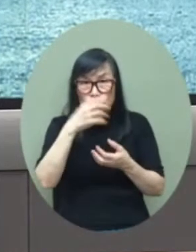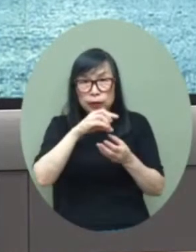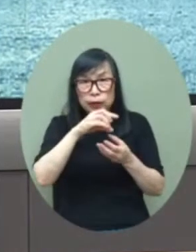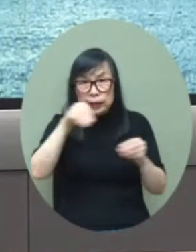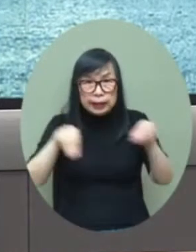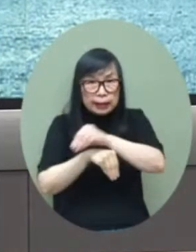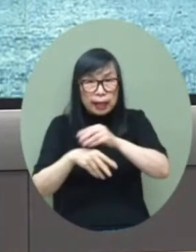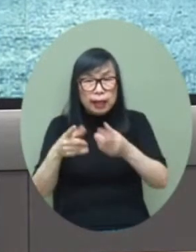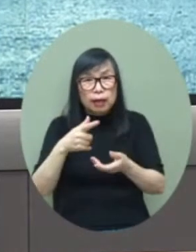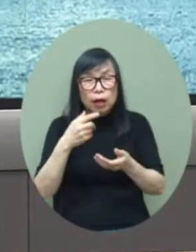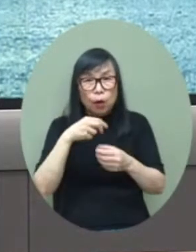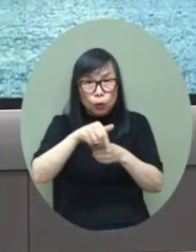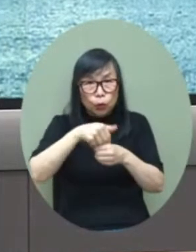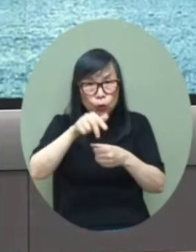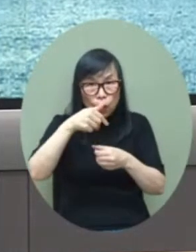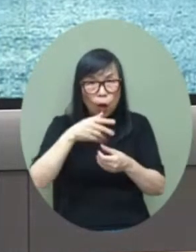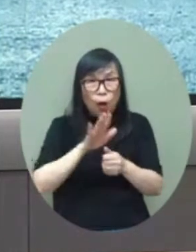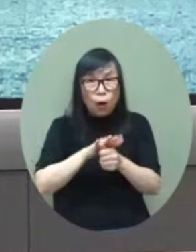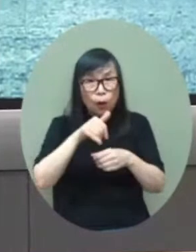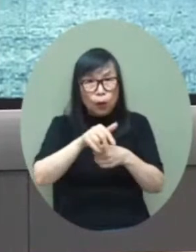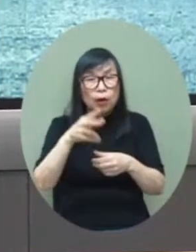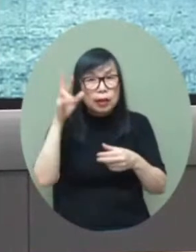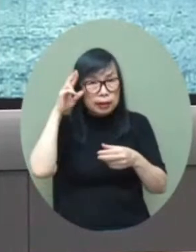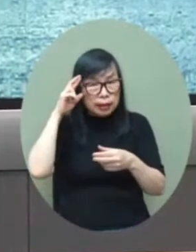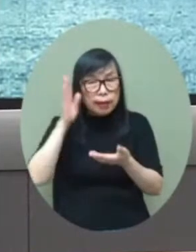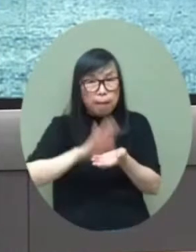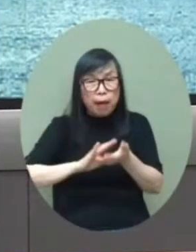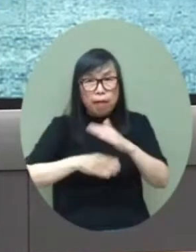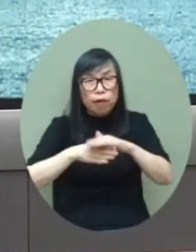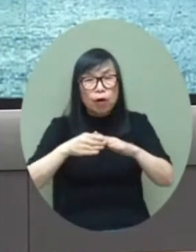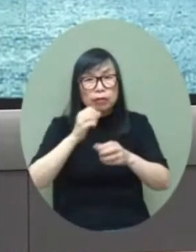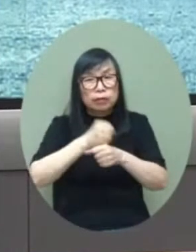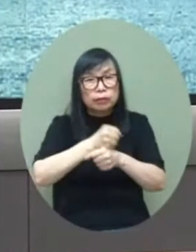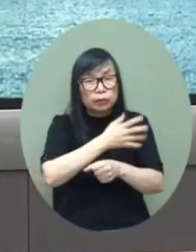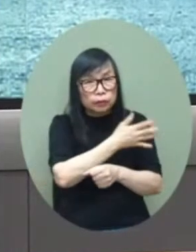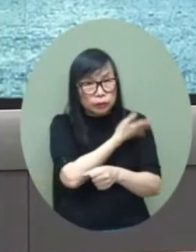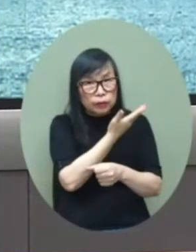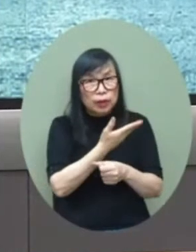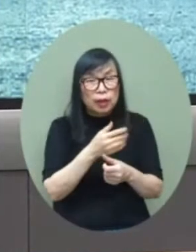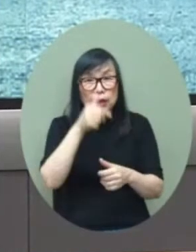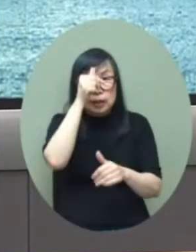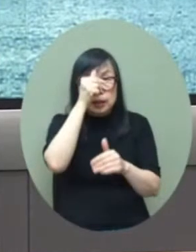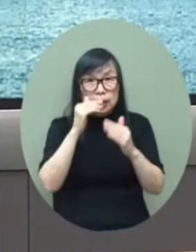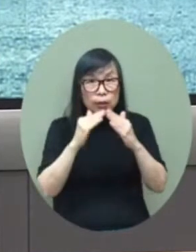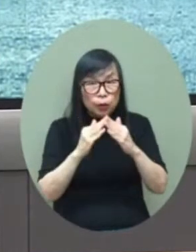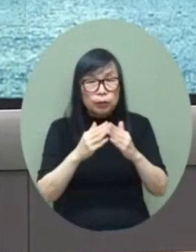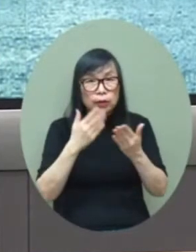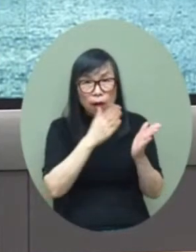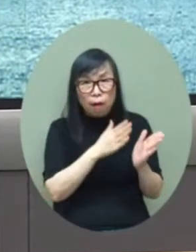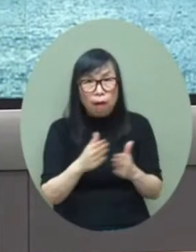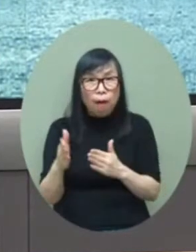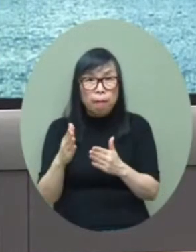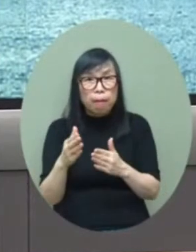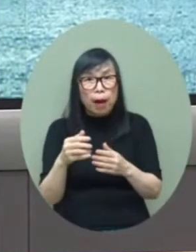oncology, organ transplant, renal dialysis, and also psychiatric wards.